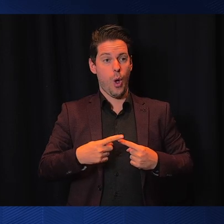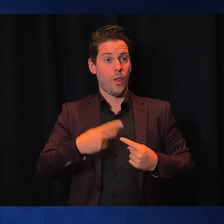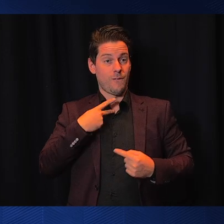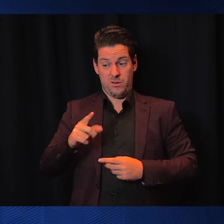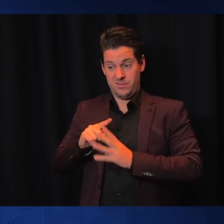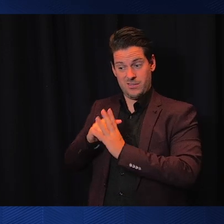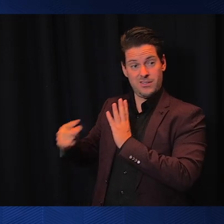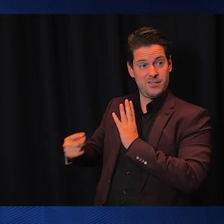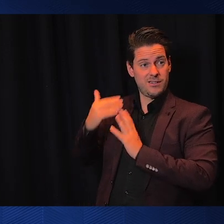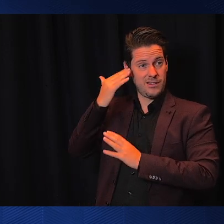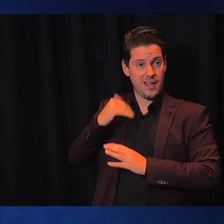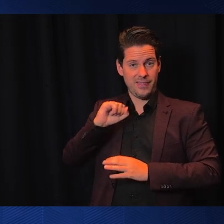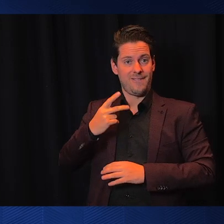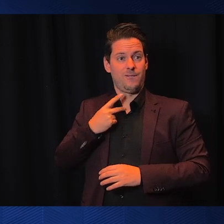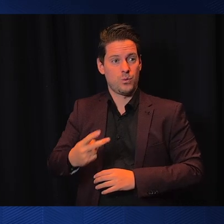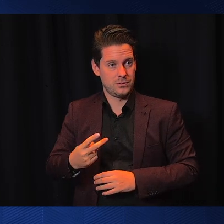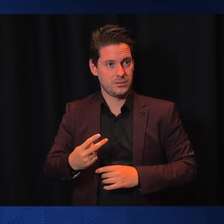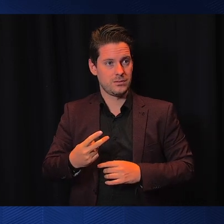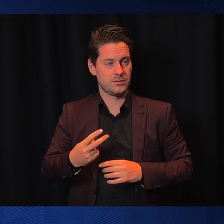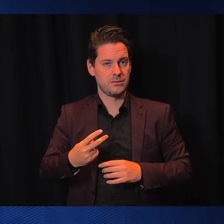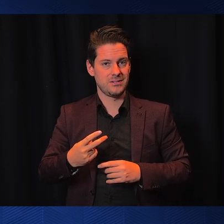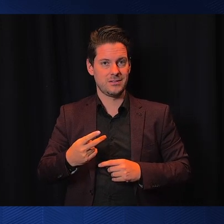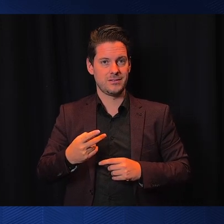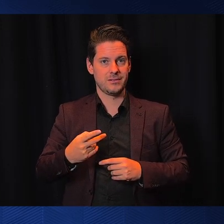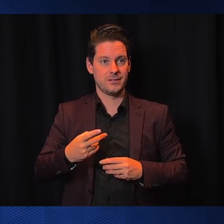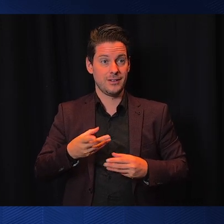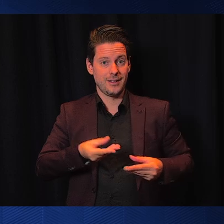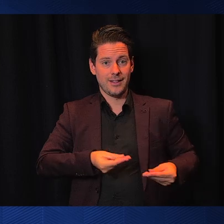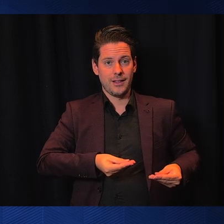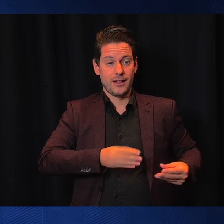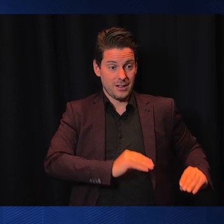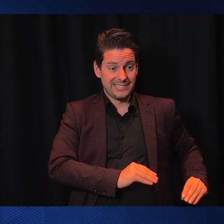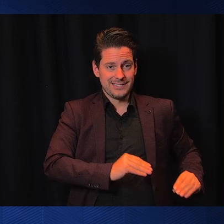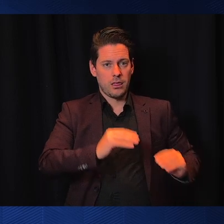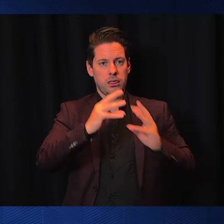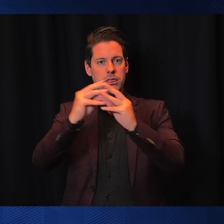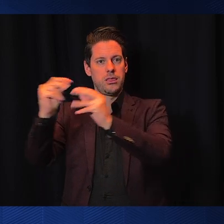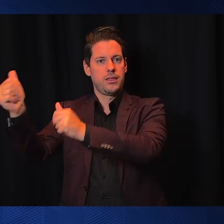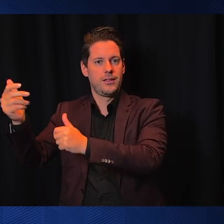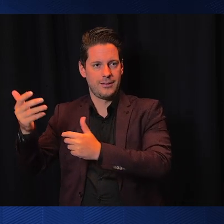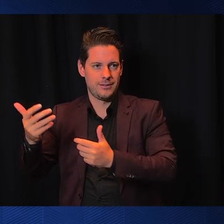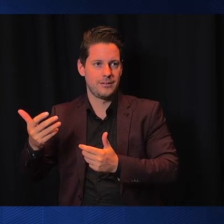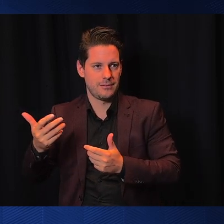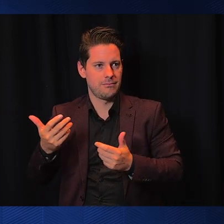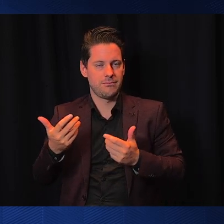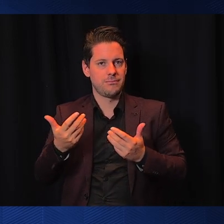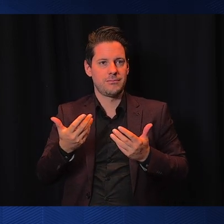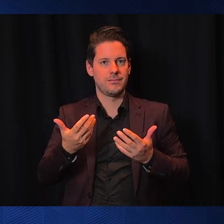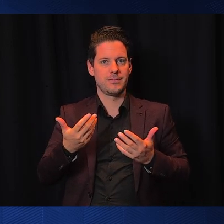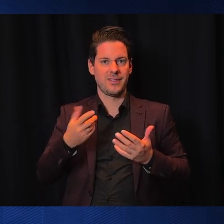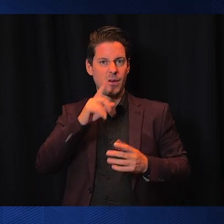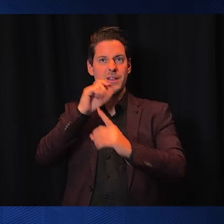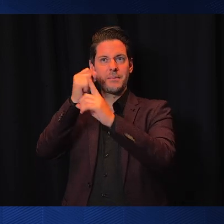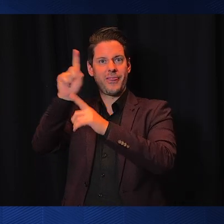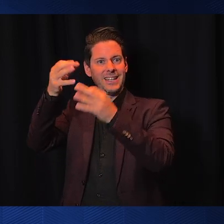now may have not found its way, that it become consequence that make decision like